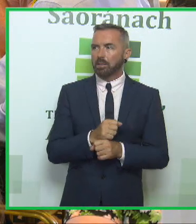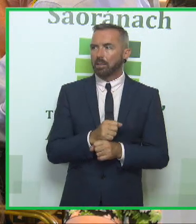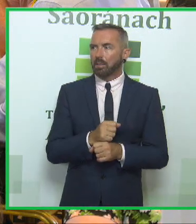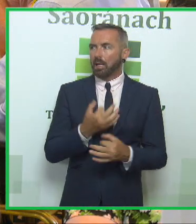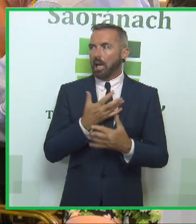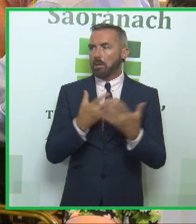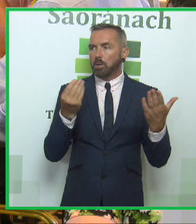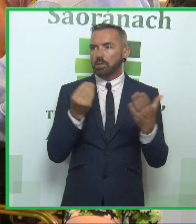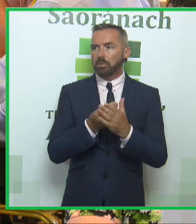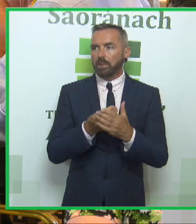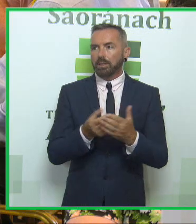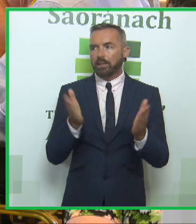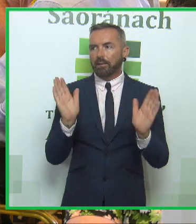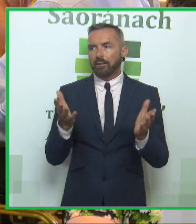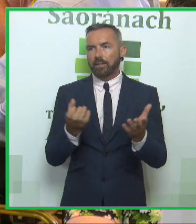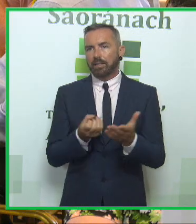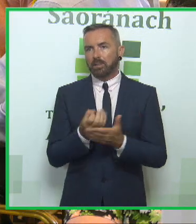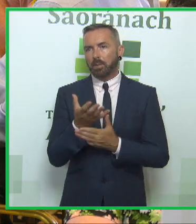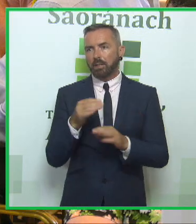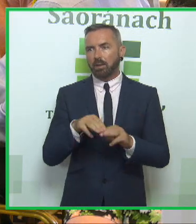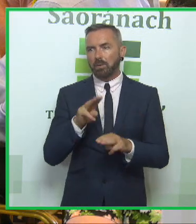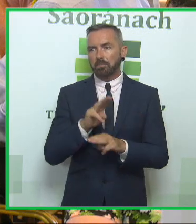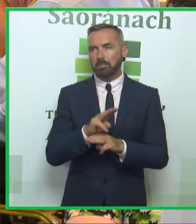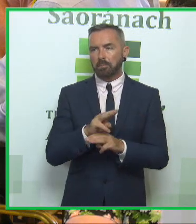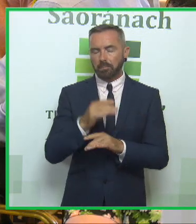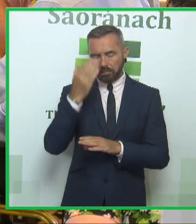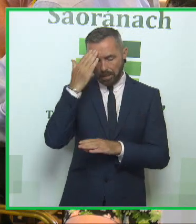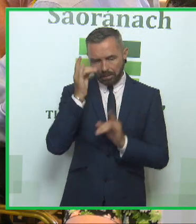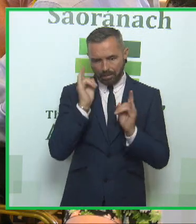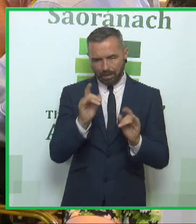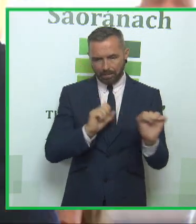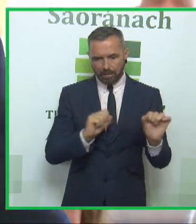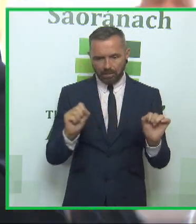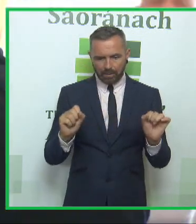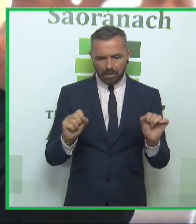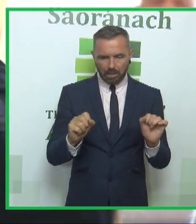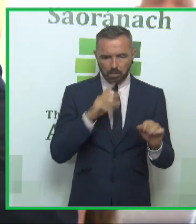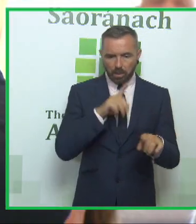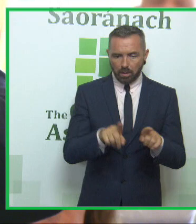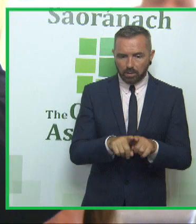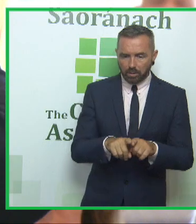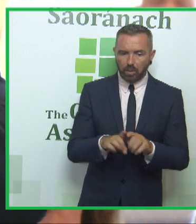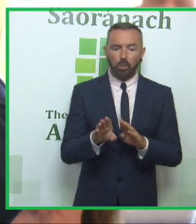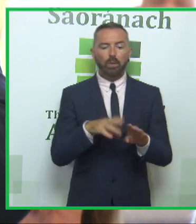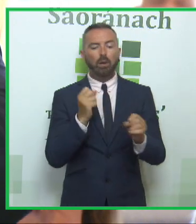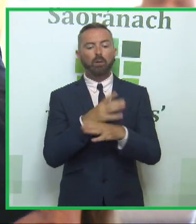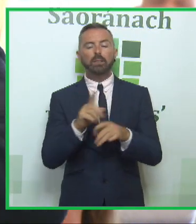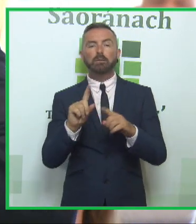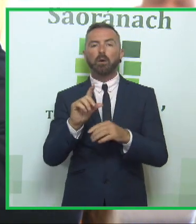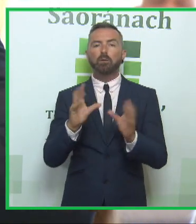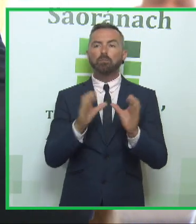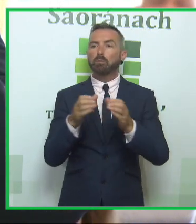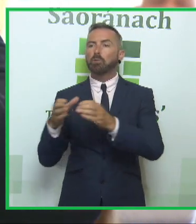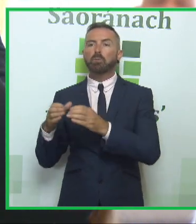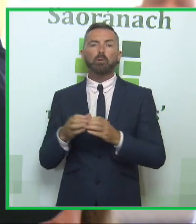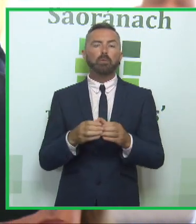currently being spent on the mental health service. I know we spoke about it previously, but again, with all these splinter groups and with all these different